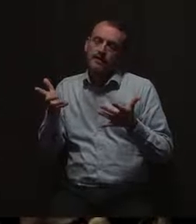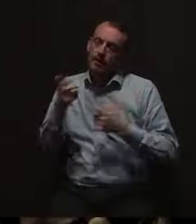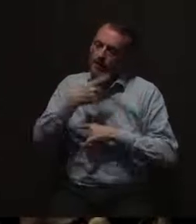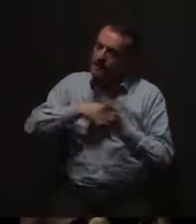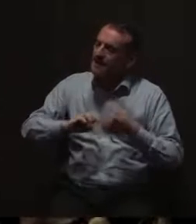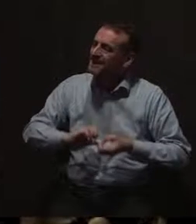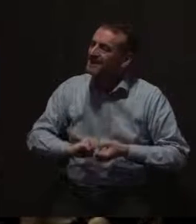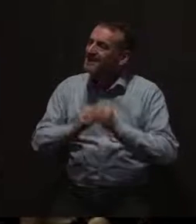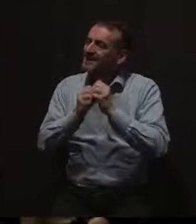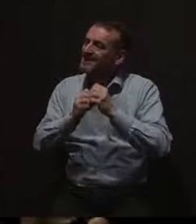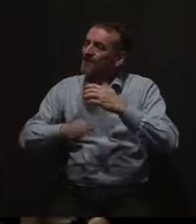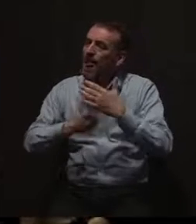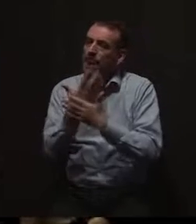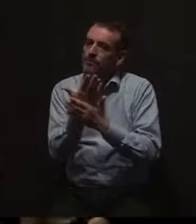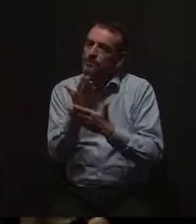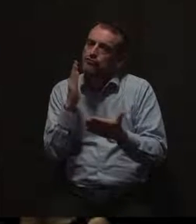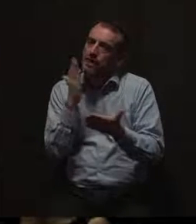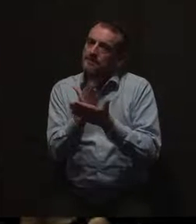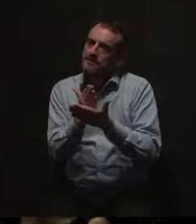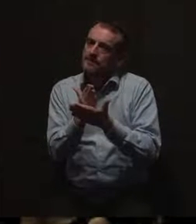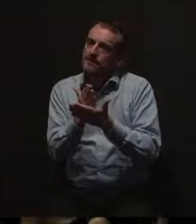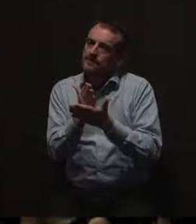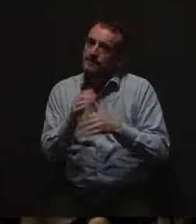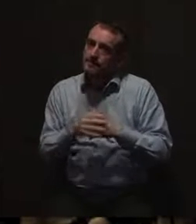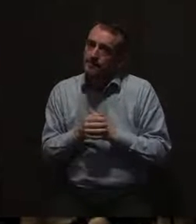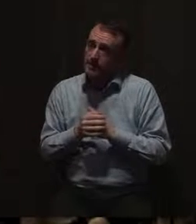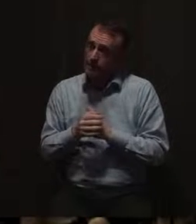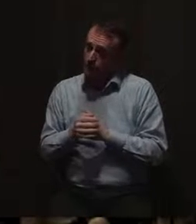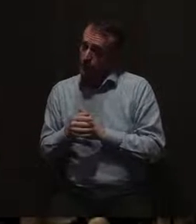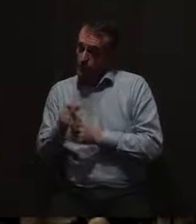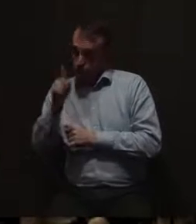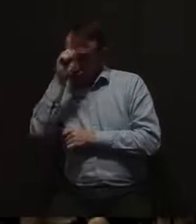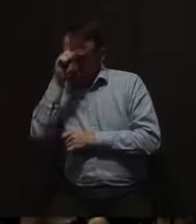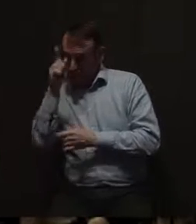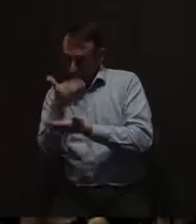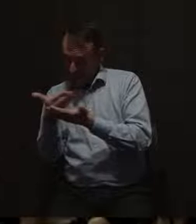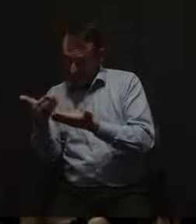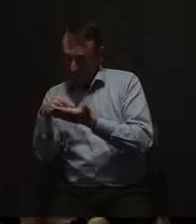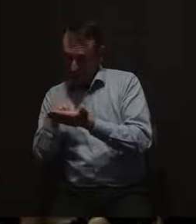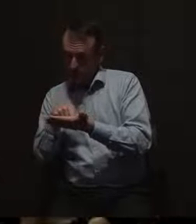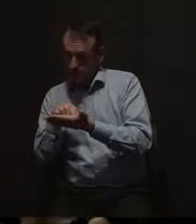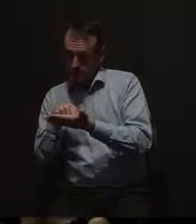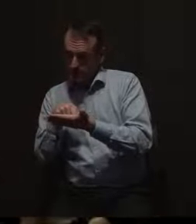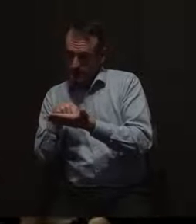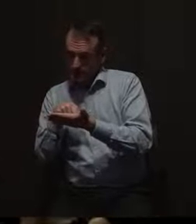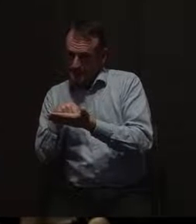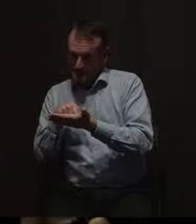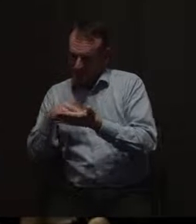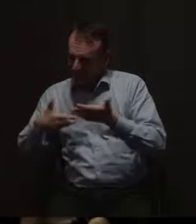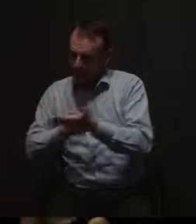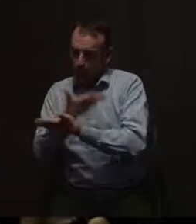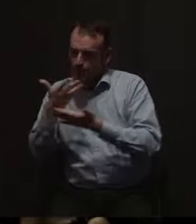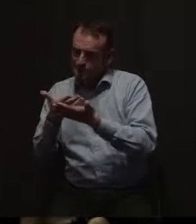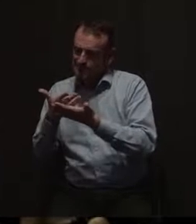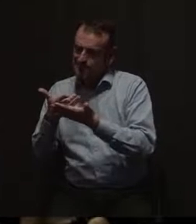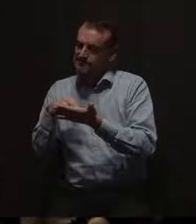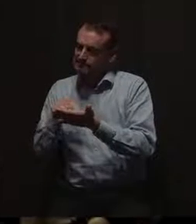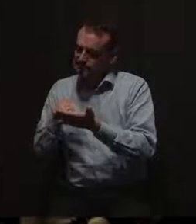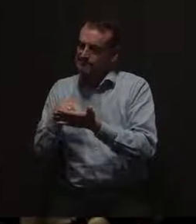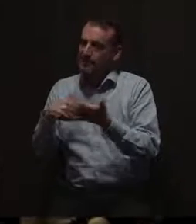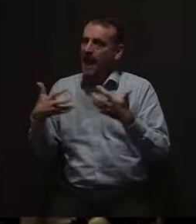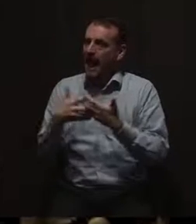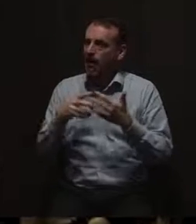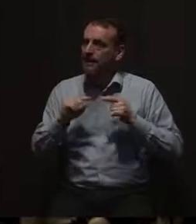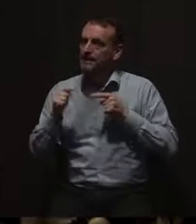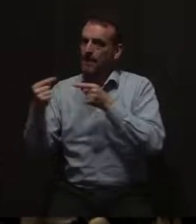Because it's not that we're nasty, we simply have no idea how to do that. And that means we need to learn these skills. Instead, we learn debates like